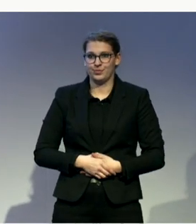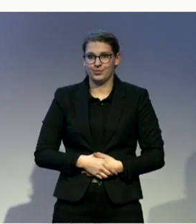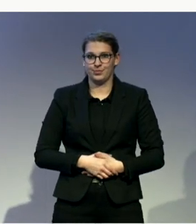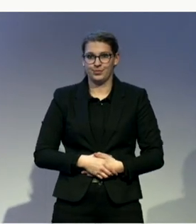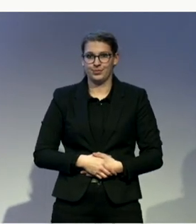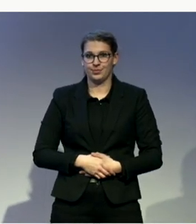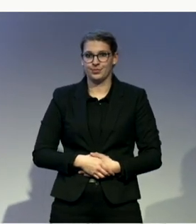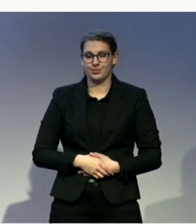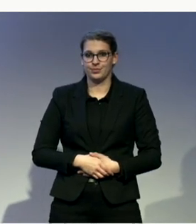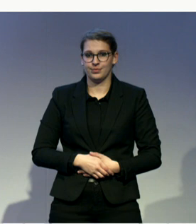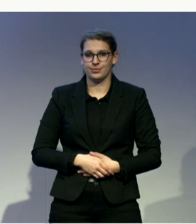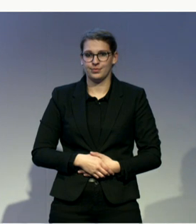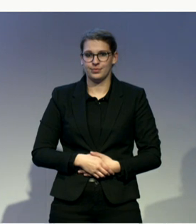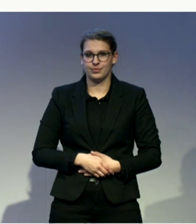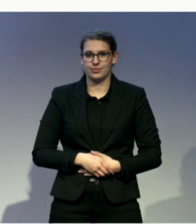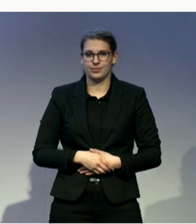from EASPD.